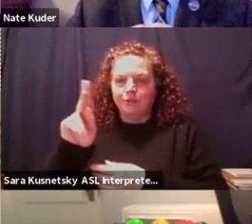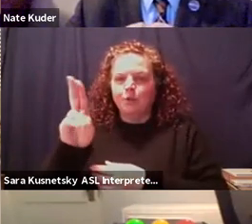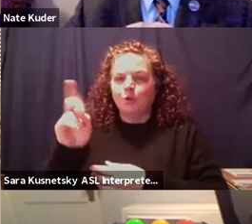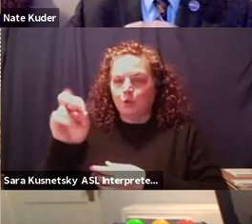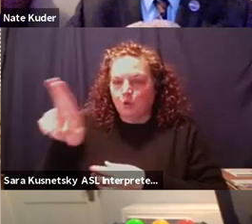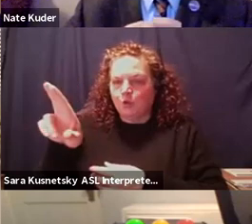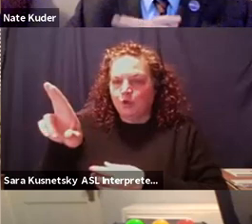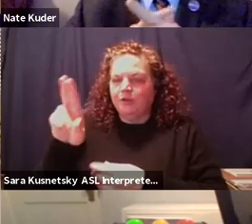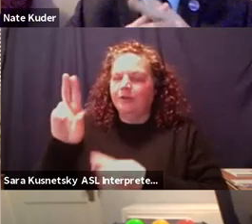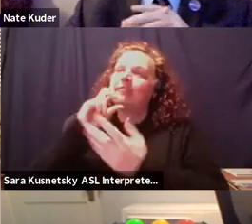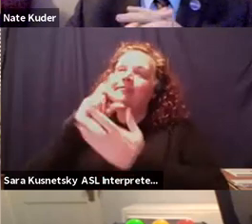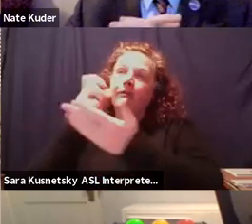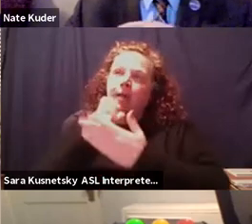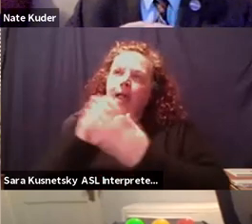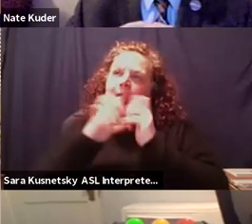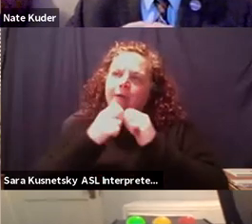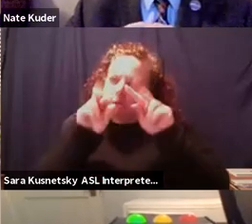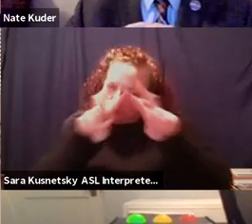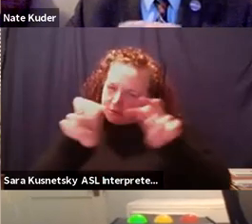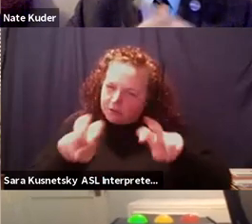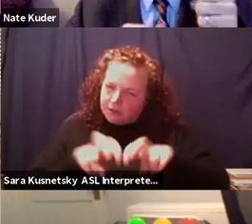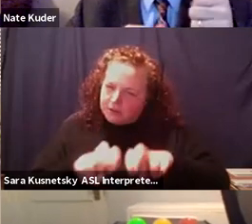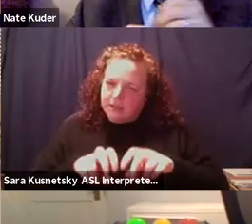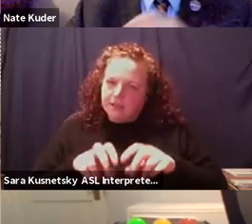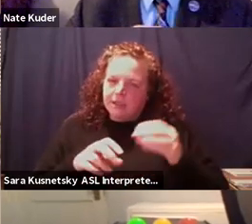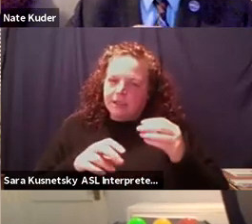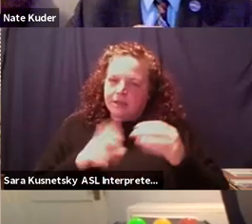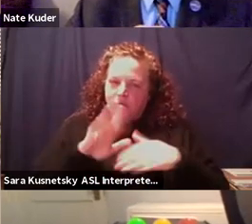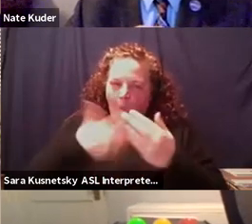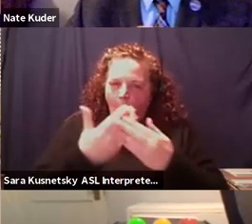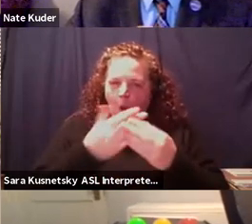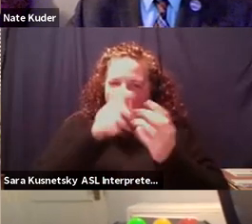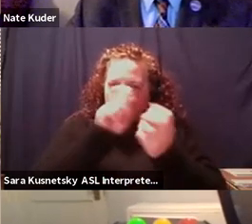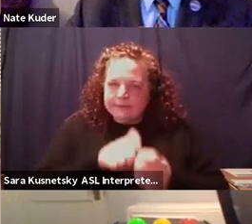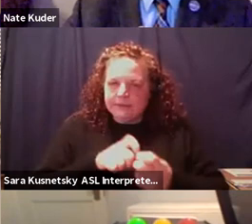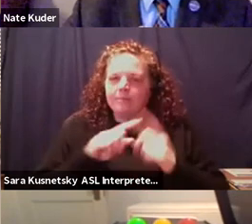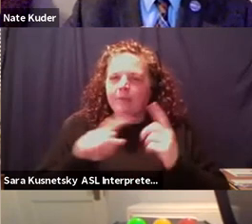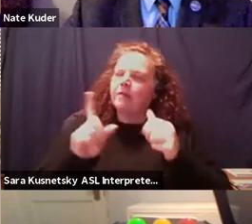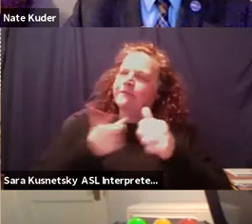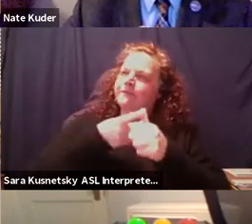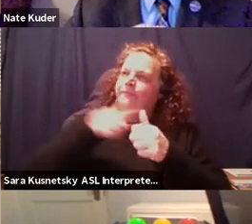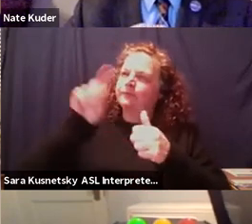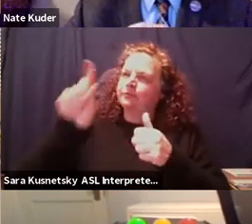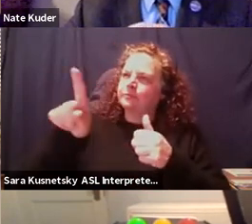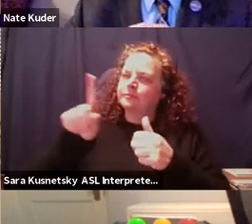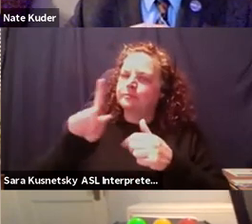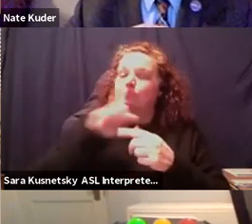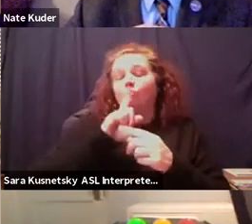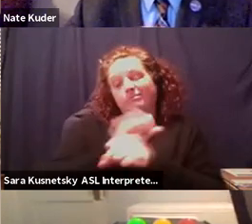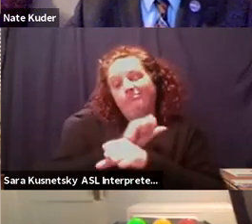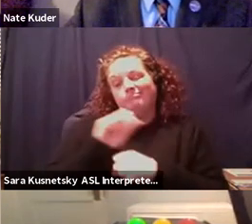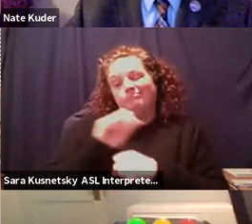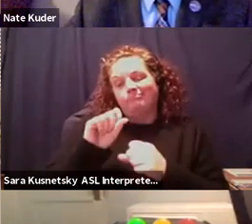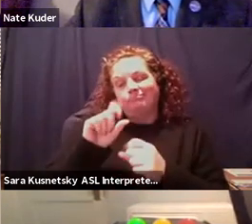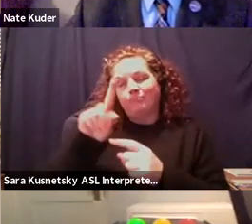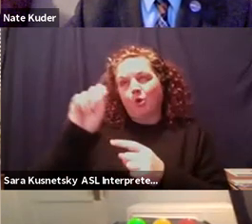to sort of read through the packet and all that good stuff. But I guess my first question is, my only question really